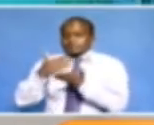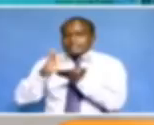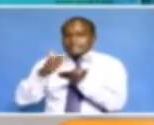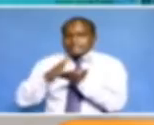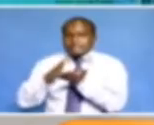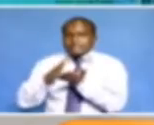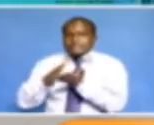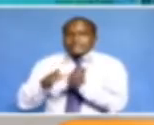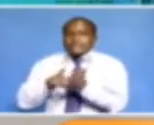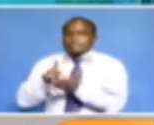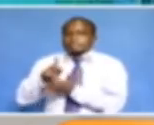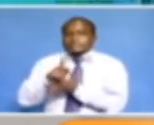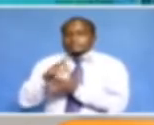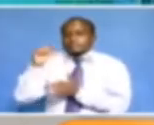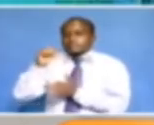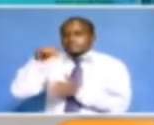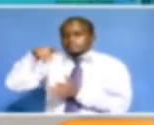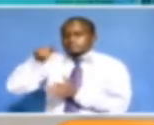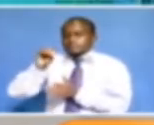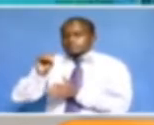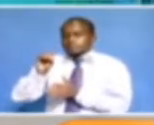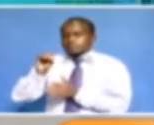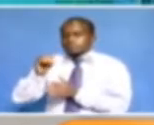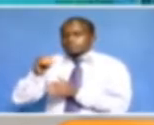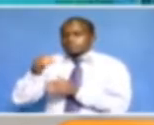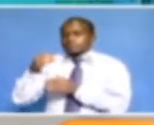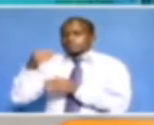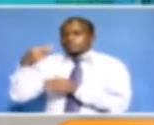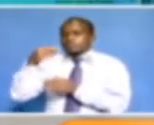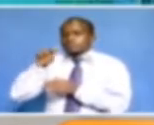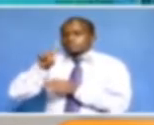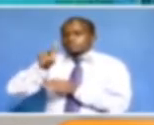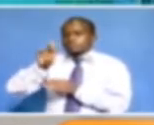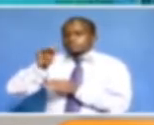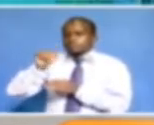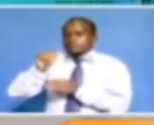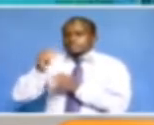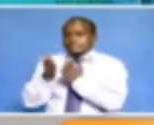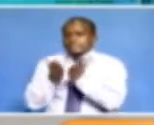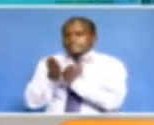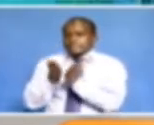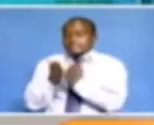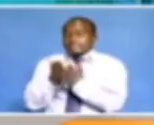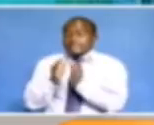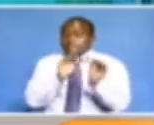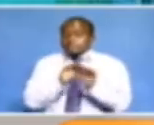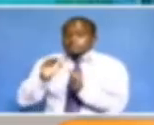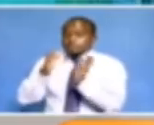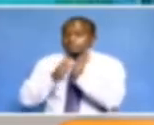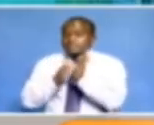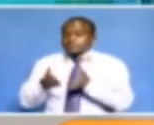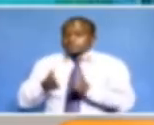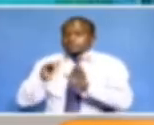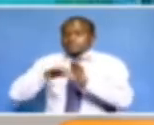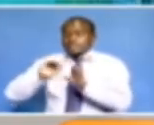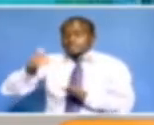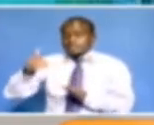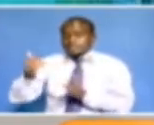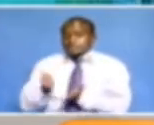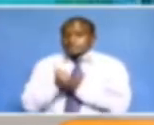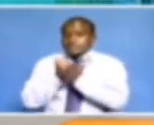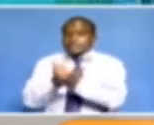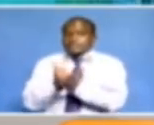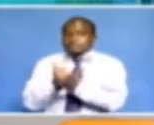the costs of GPO-based Huduma Centre. The move to Machakos Road in the city, it adds, will also enhance its